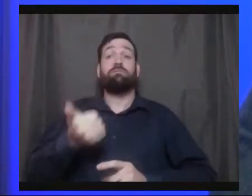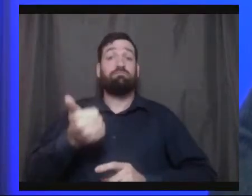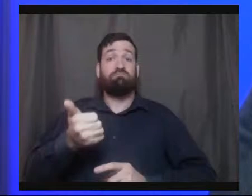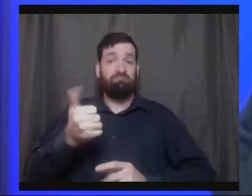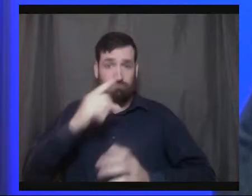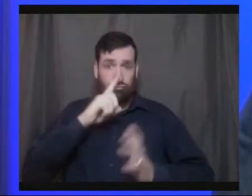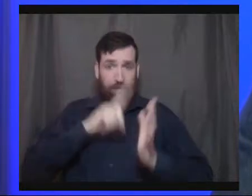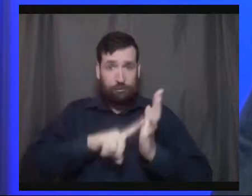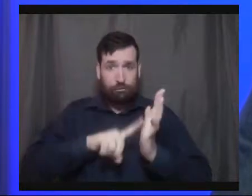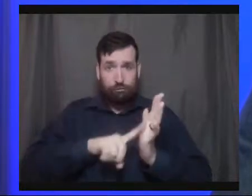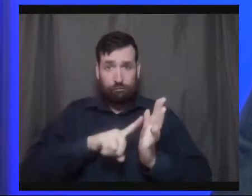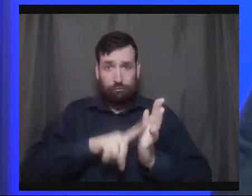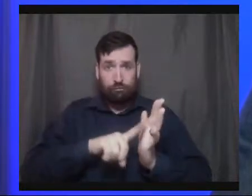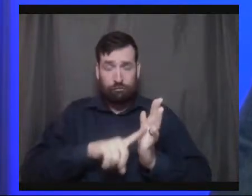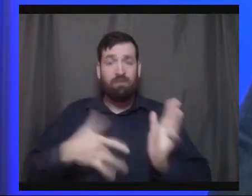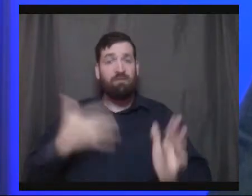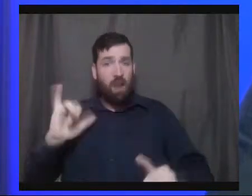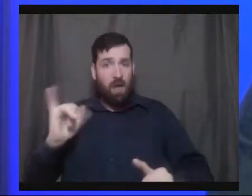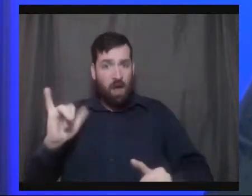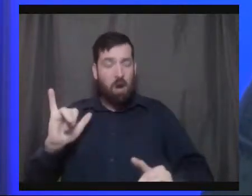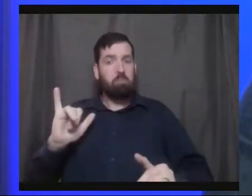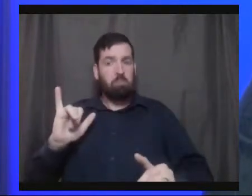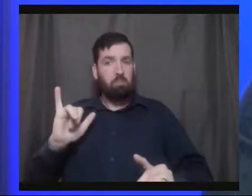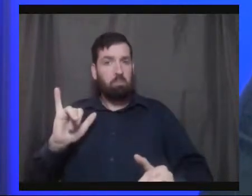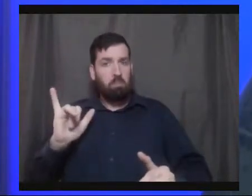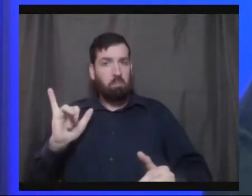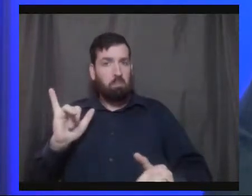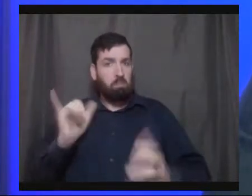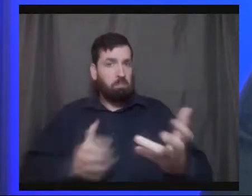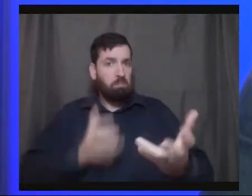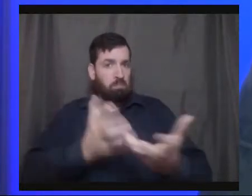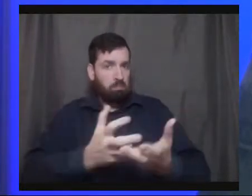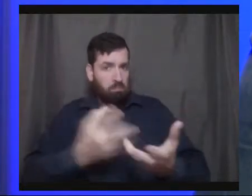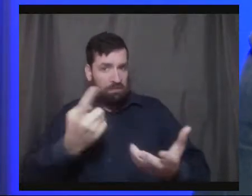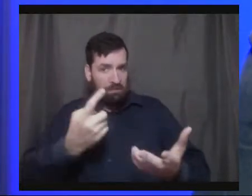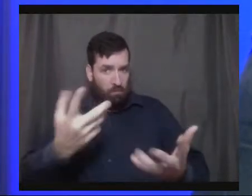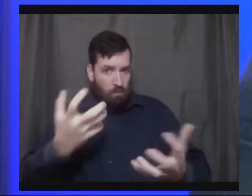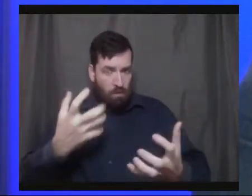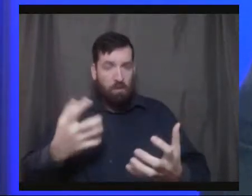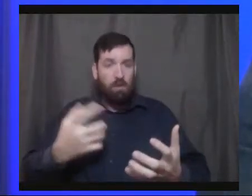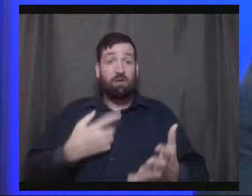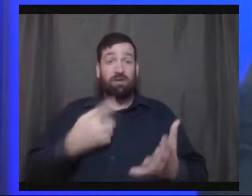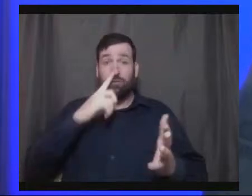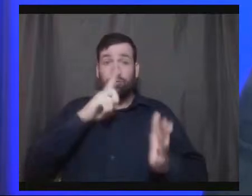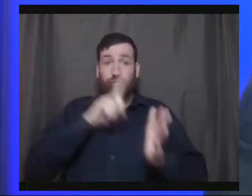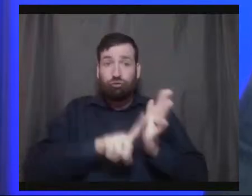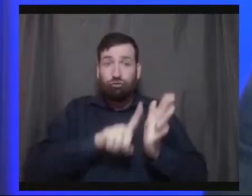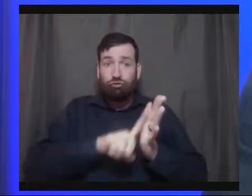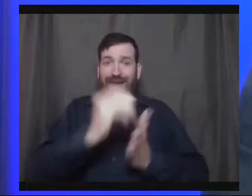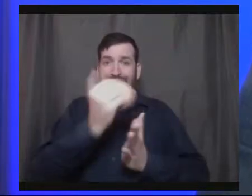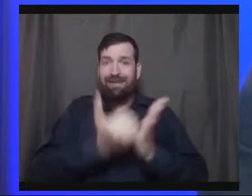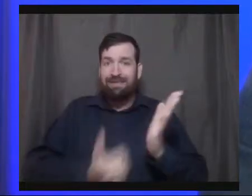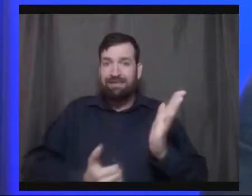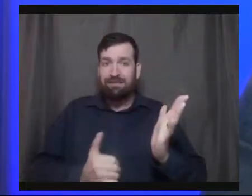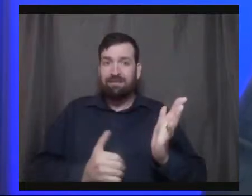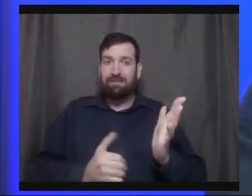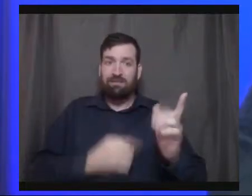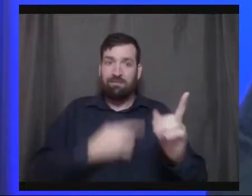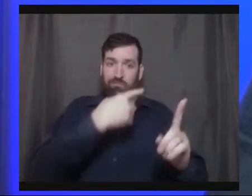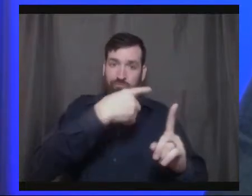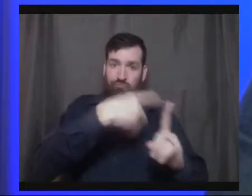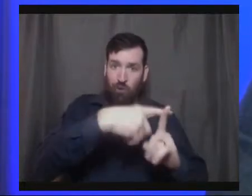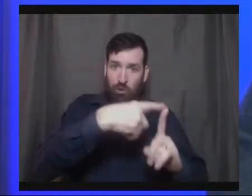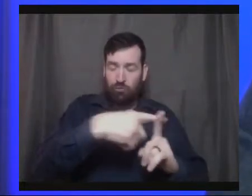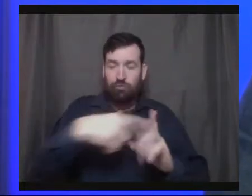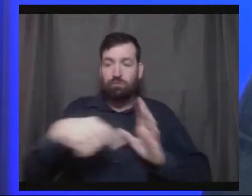like this is something for you, and you feel like you're doing those checklists and your pros and cons and your pros for